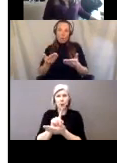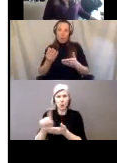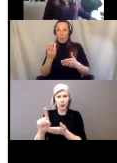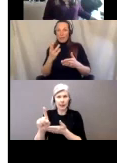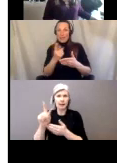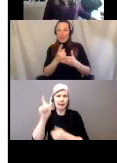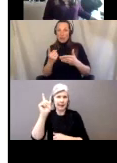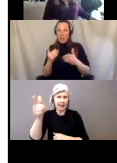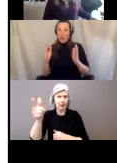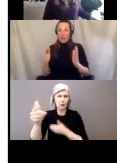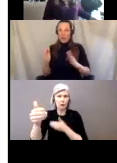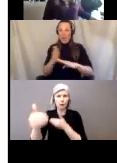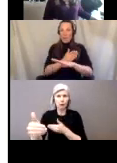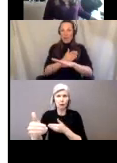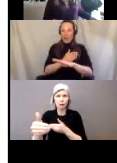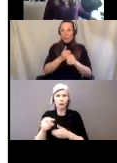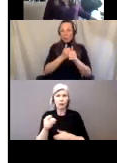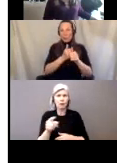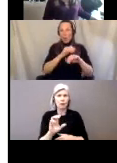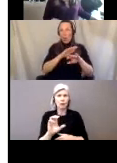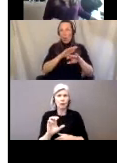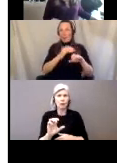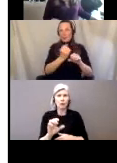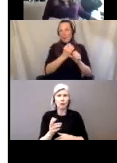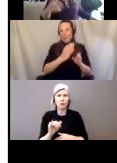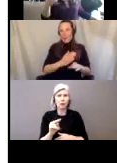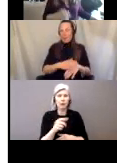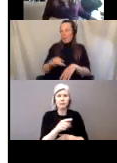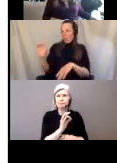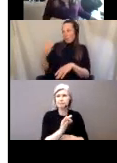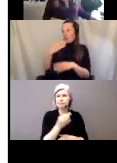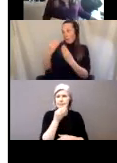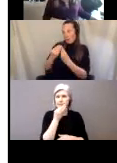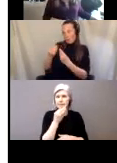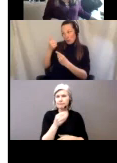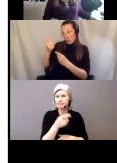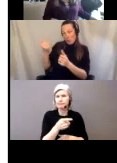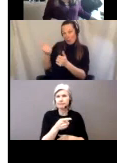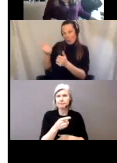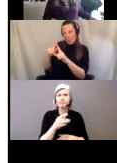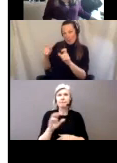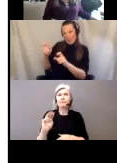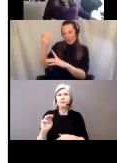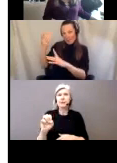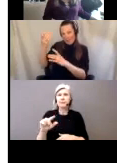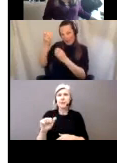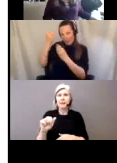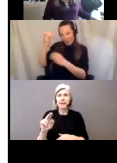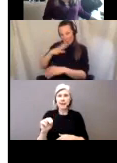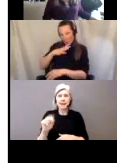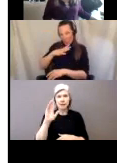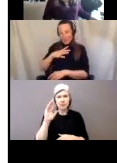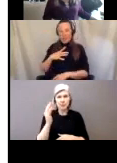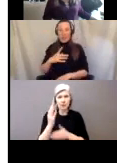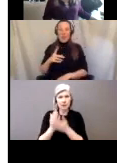Thank you, Chantel. She's so knowledgeable. I'm gonna jump in because we Absolutely. have a question from someone in ASL.